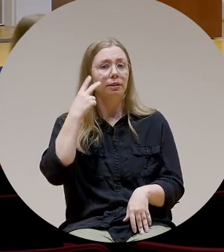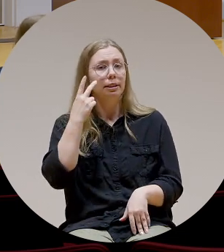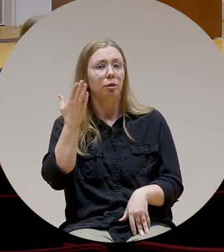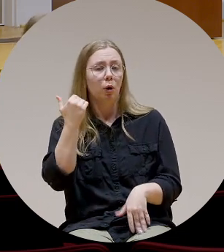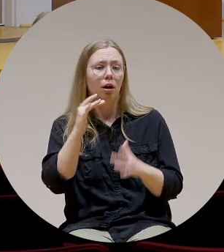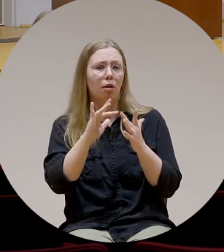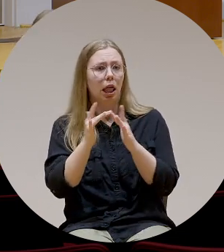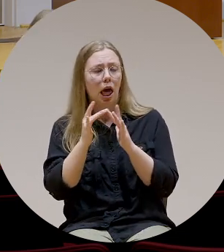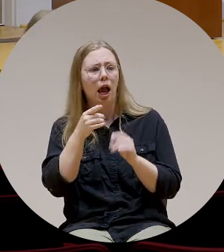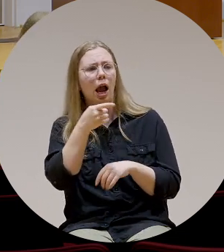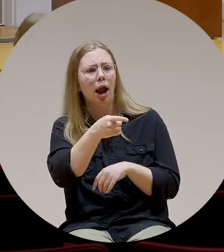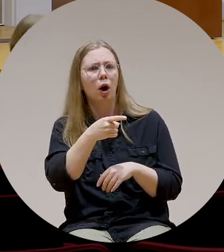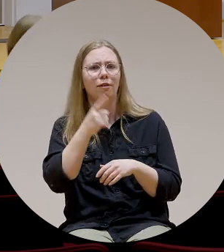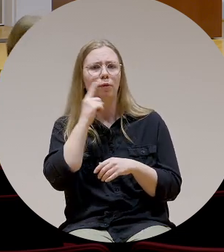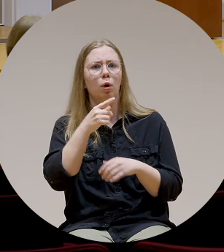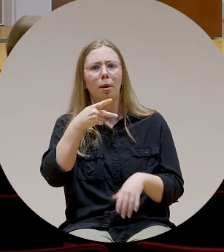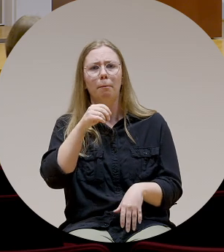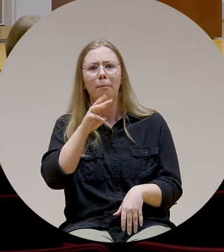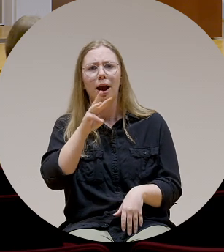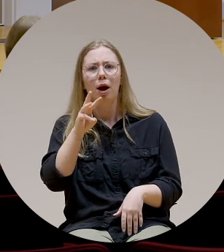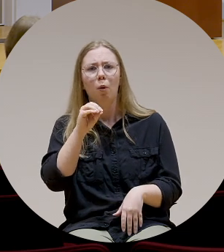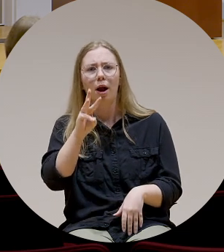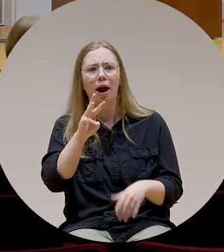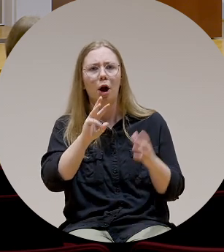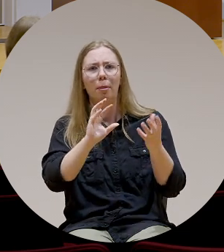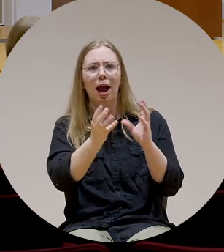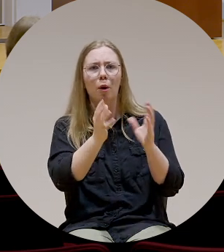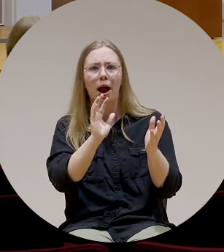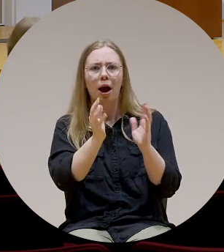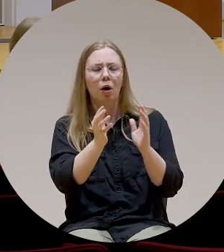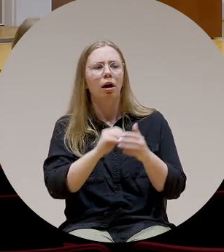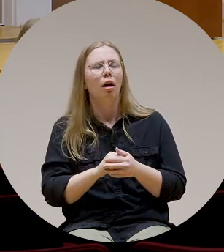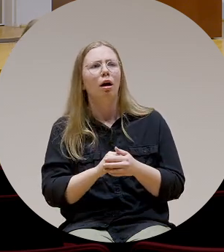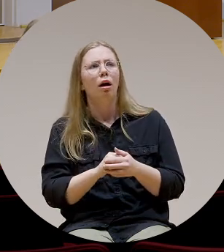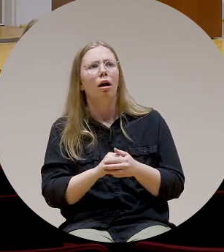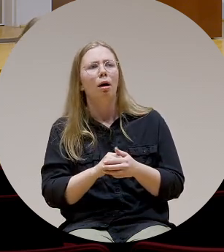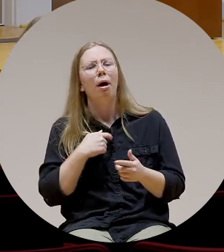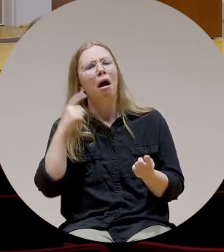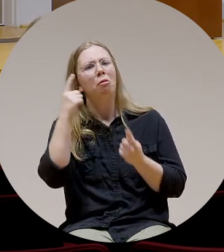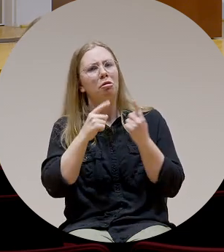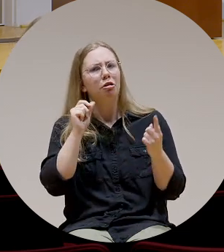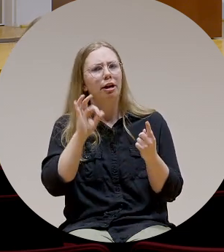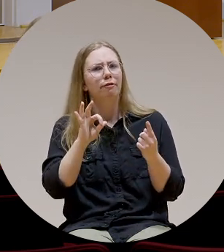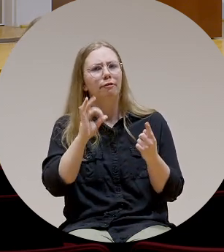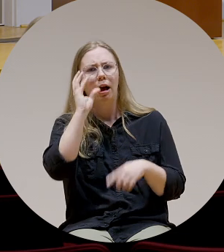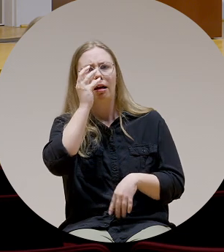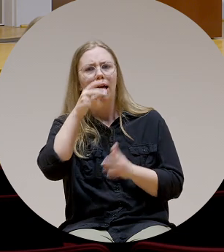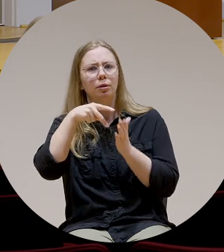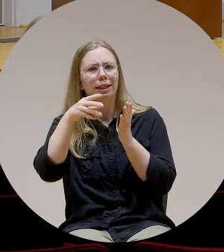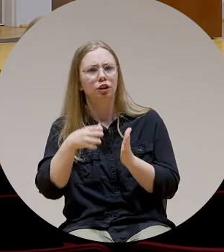forth, but is that common? I mean, in other